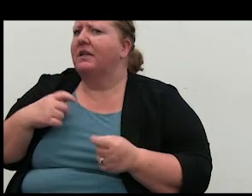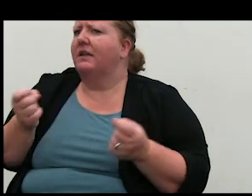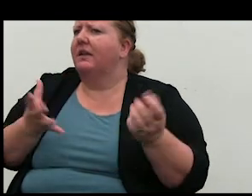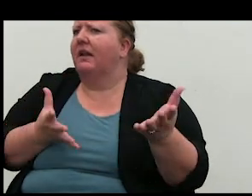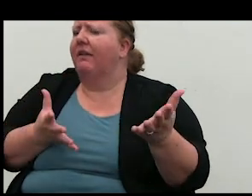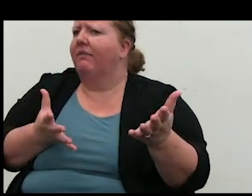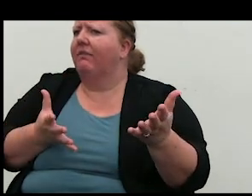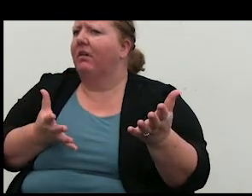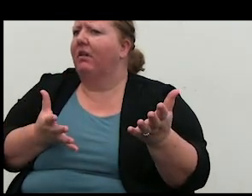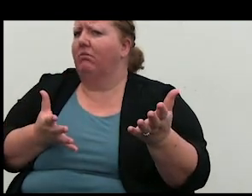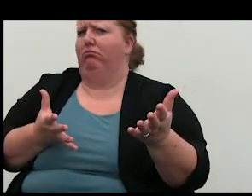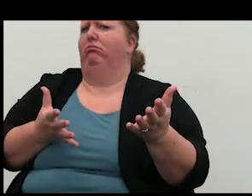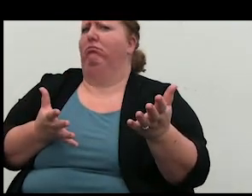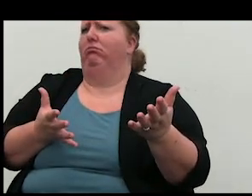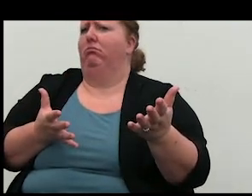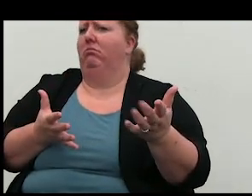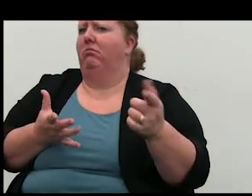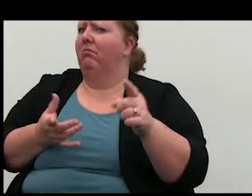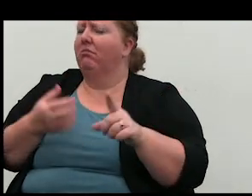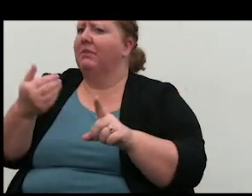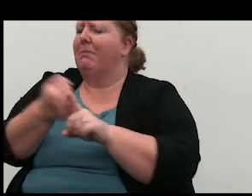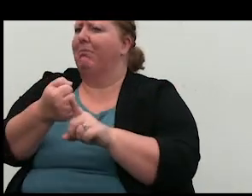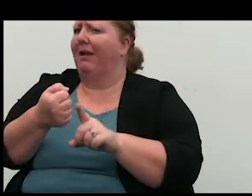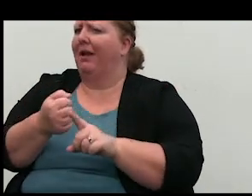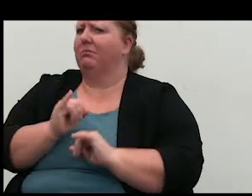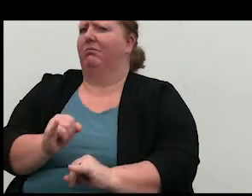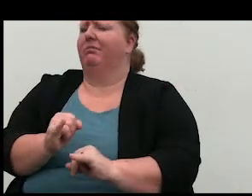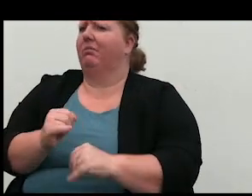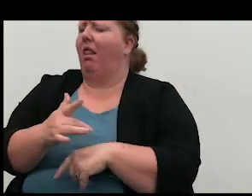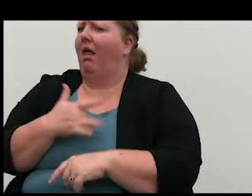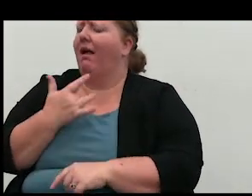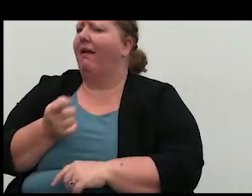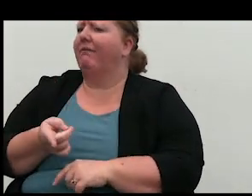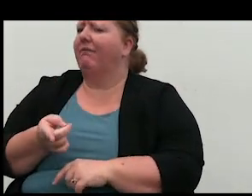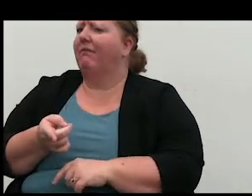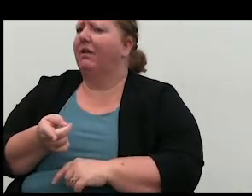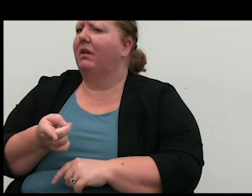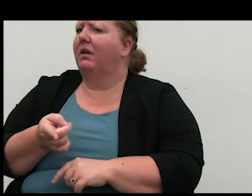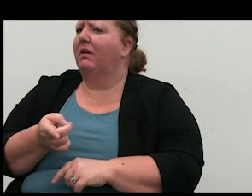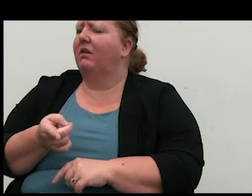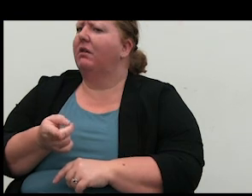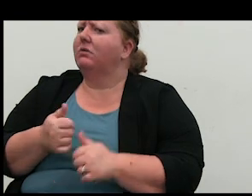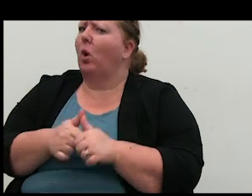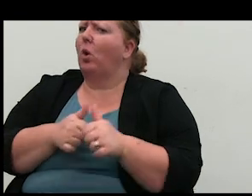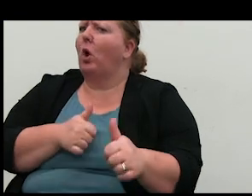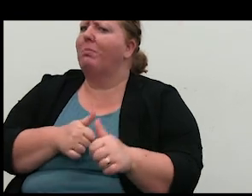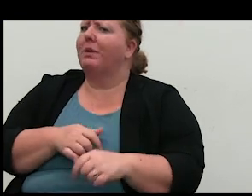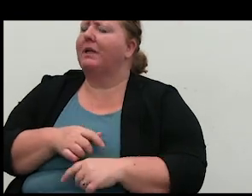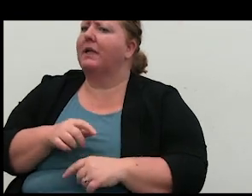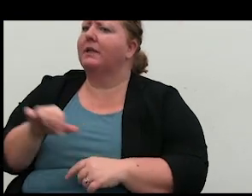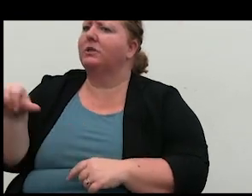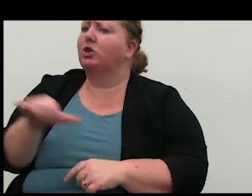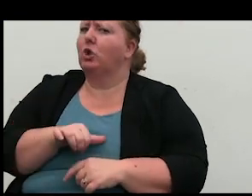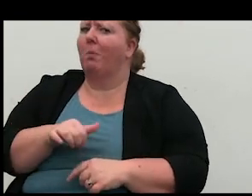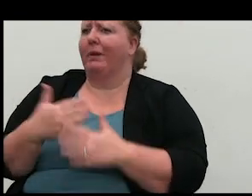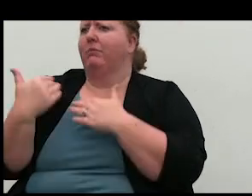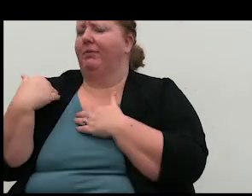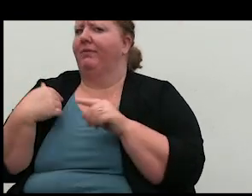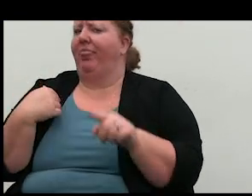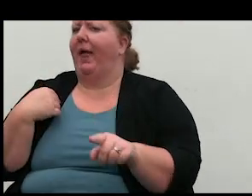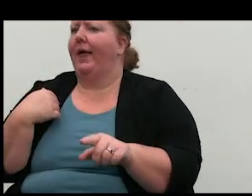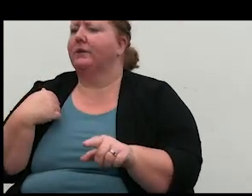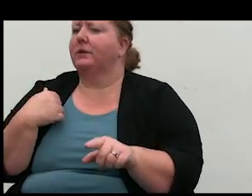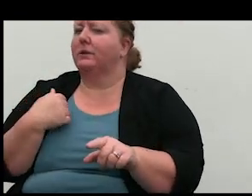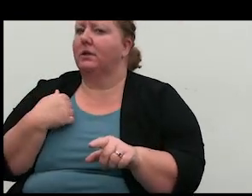them, well, that's having an impact on your life. And so companies should be answerable for that, and they need to be able